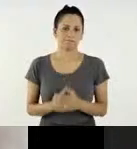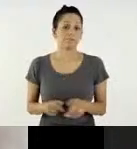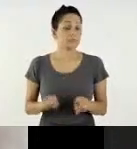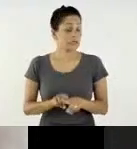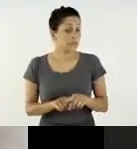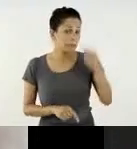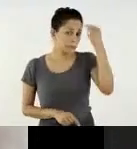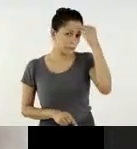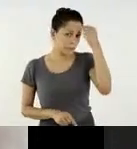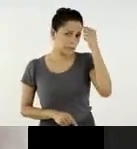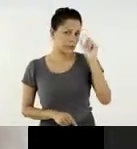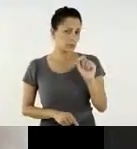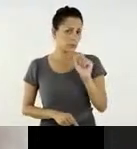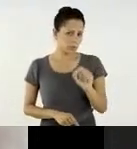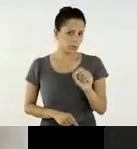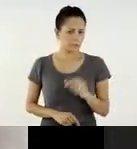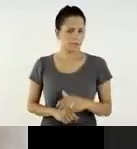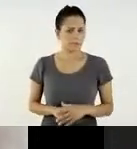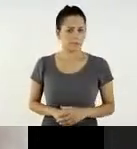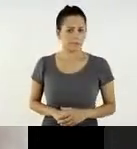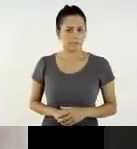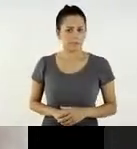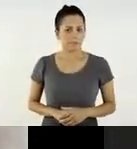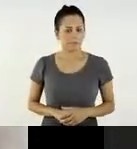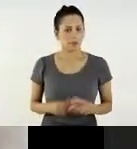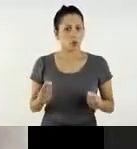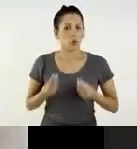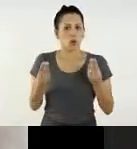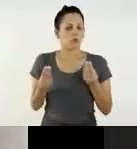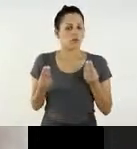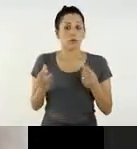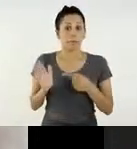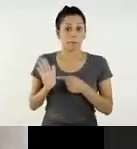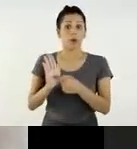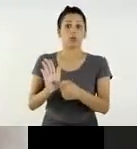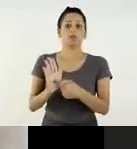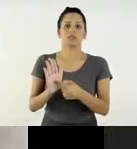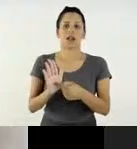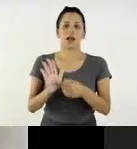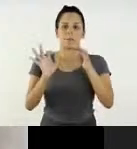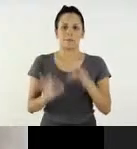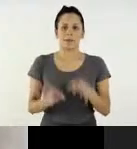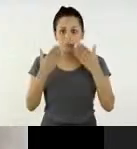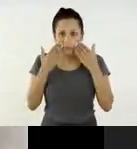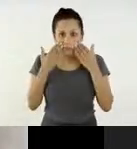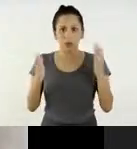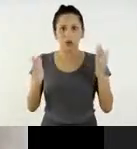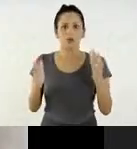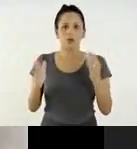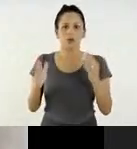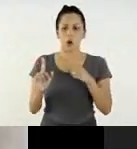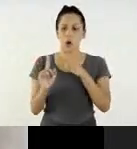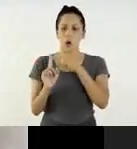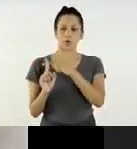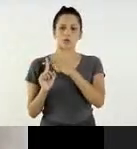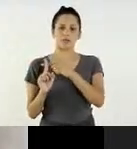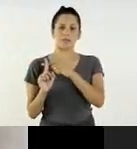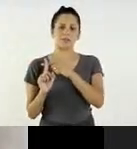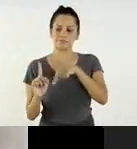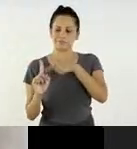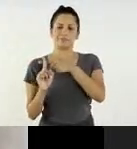a formal manifestation of optimism and manifest destiny, and thinking about